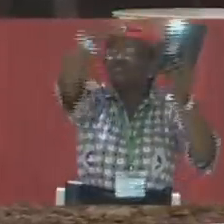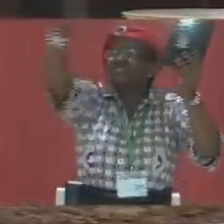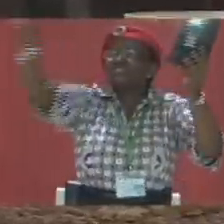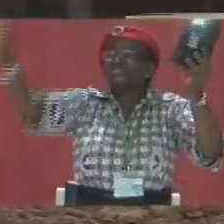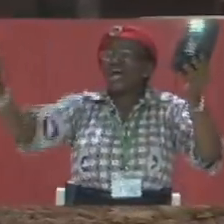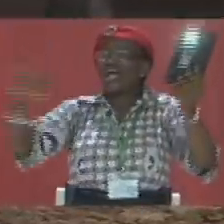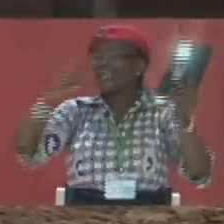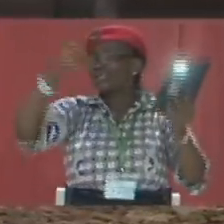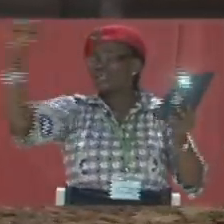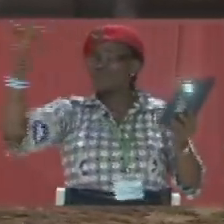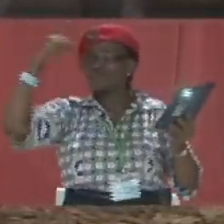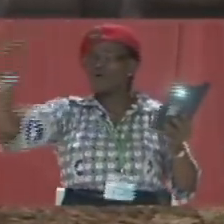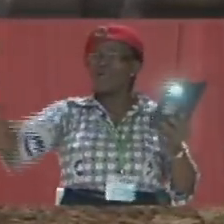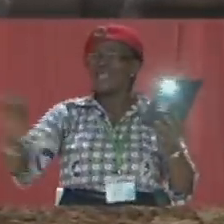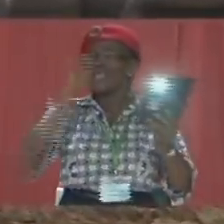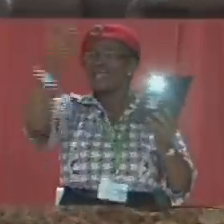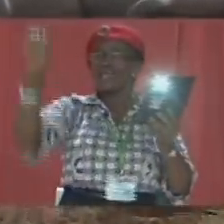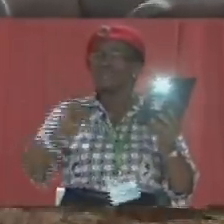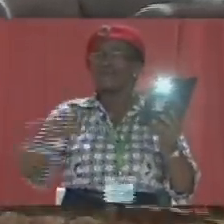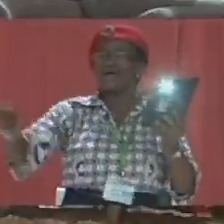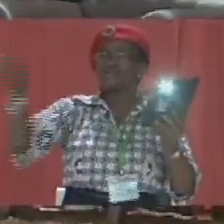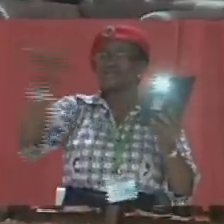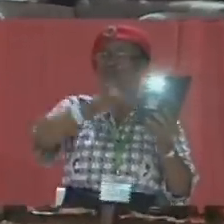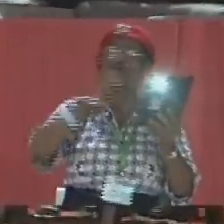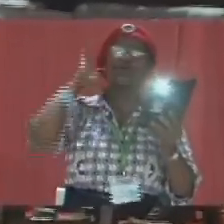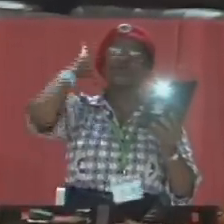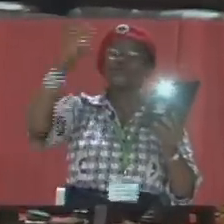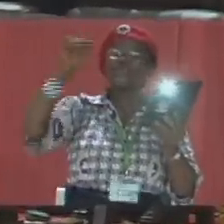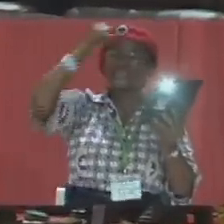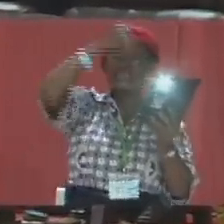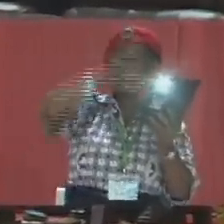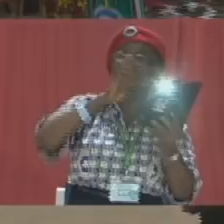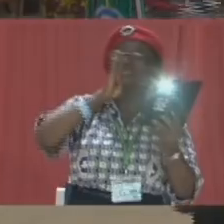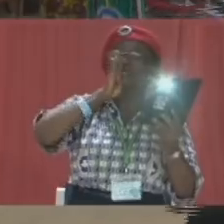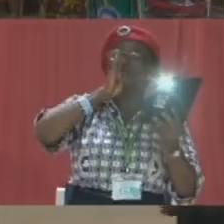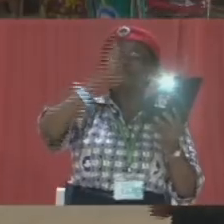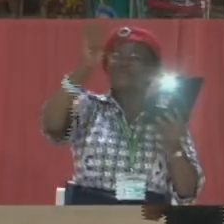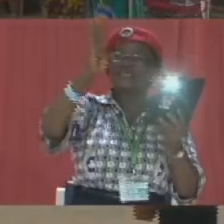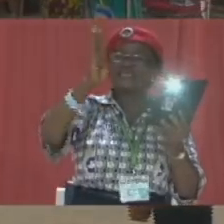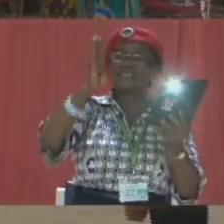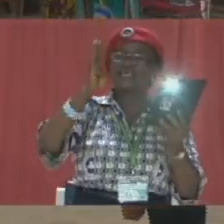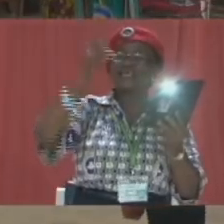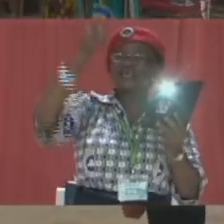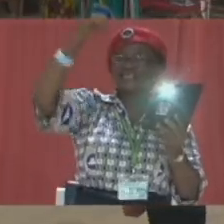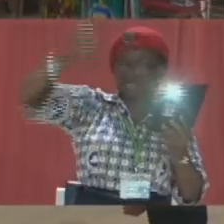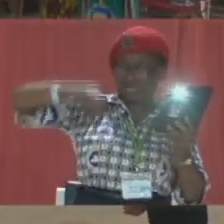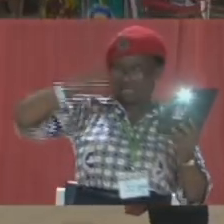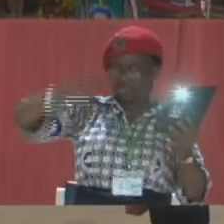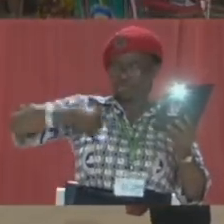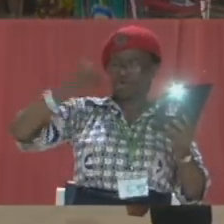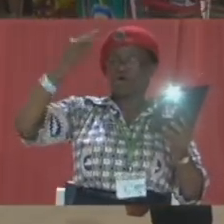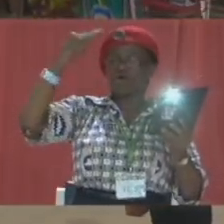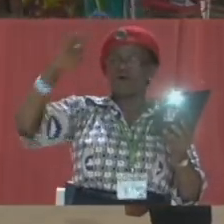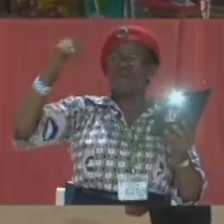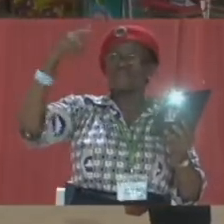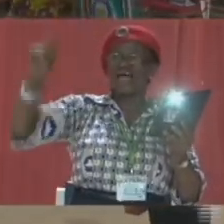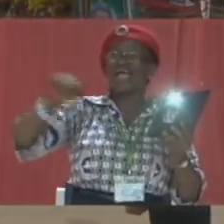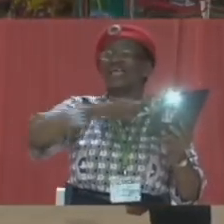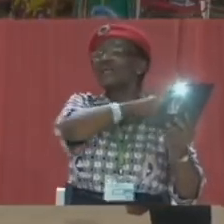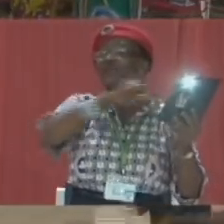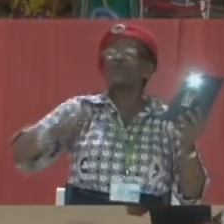life. So shall it be. The joy of the Lord shall be your strength.